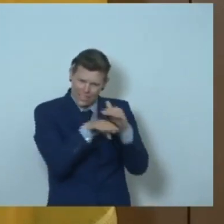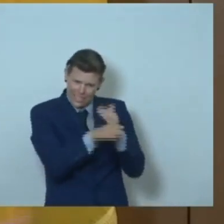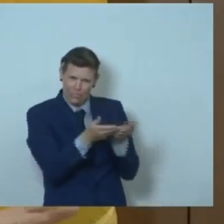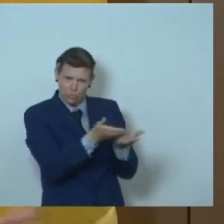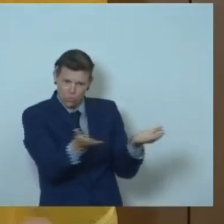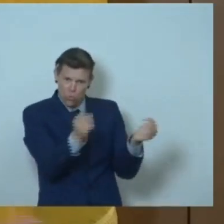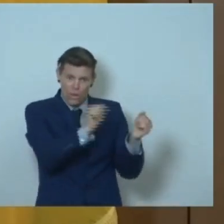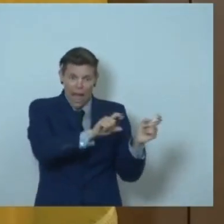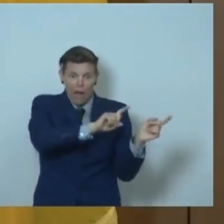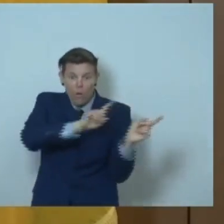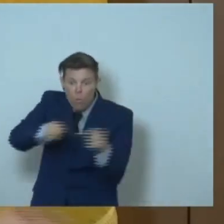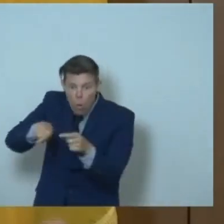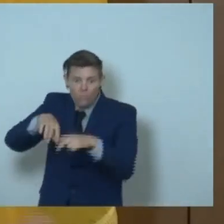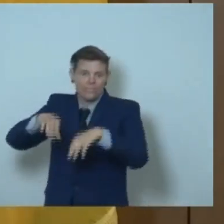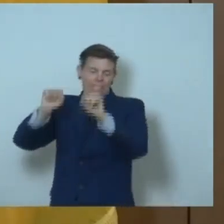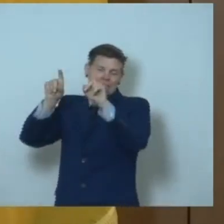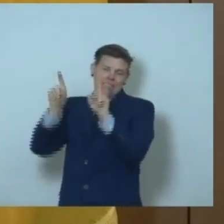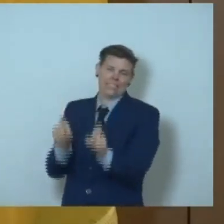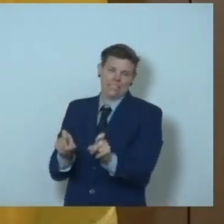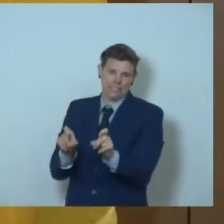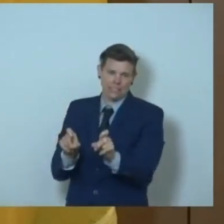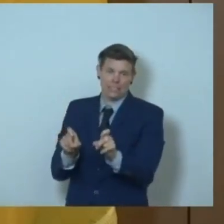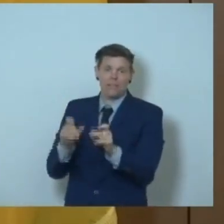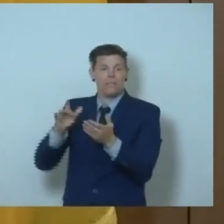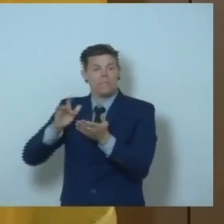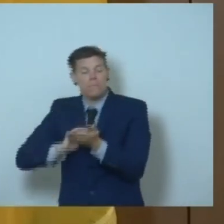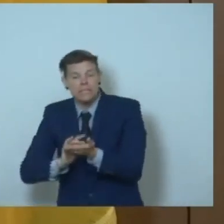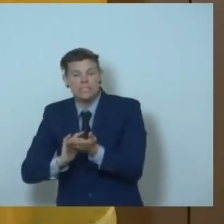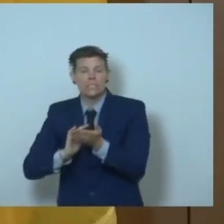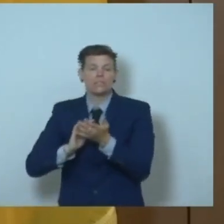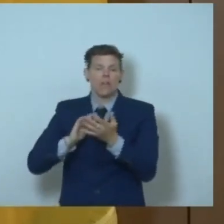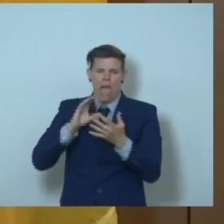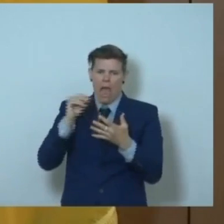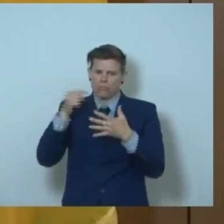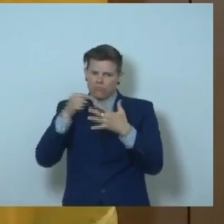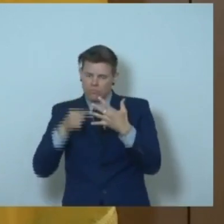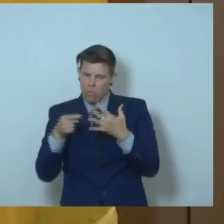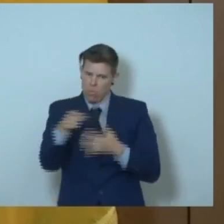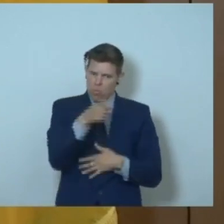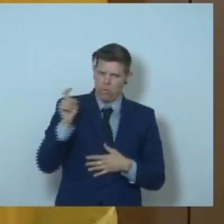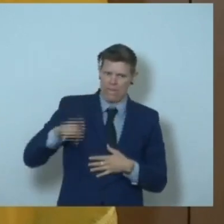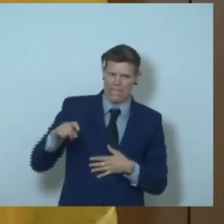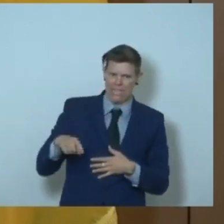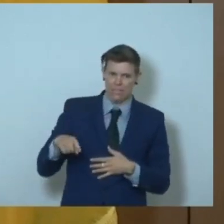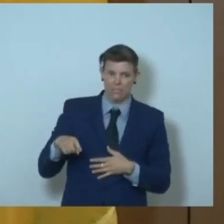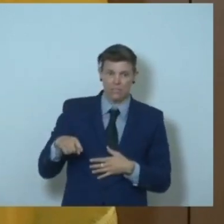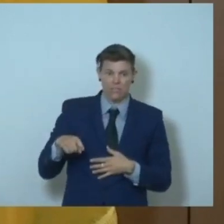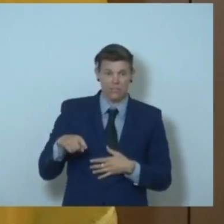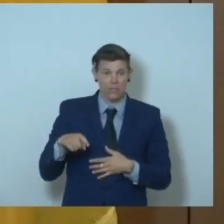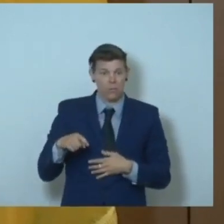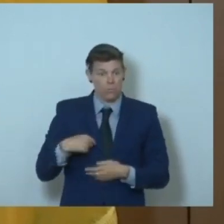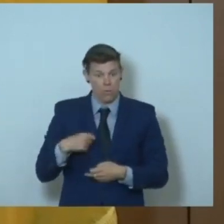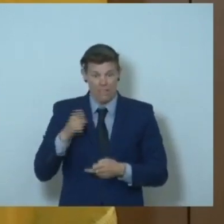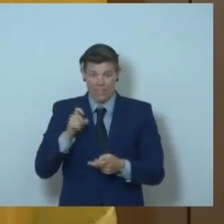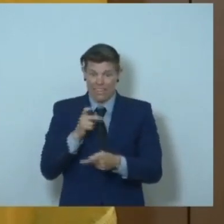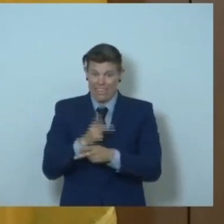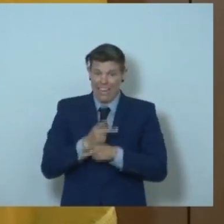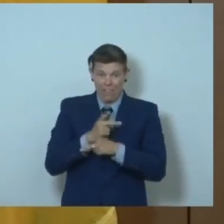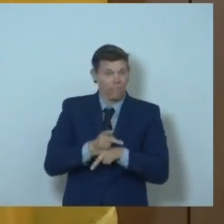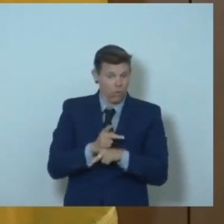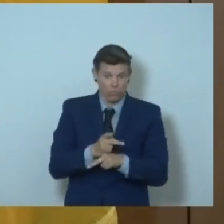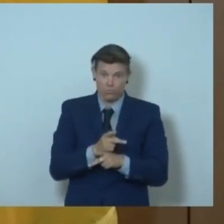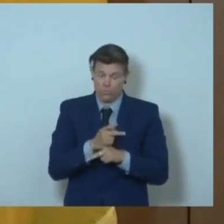people get their health care, get their prescriptions, get their drug, get all their stuff. But you better be very careful that we don't create a